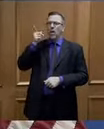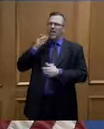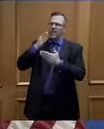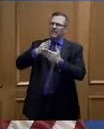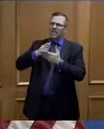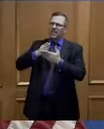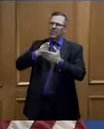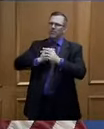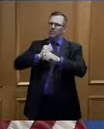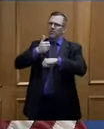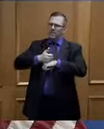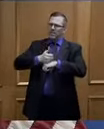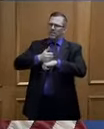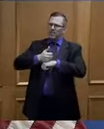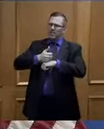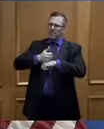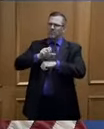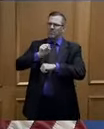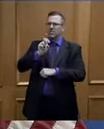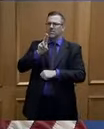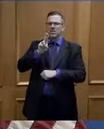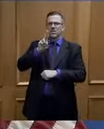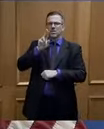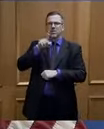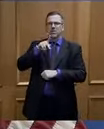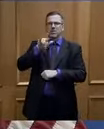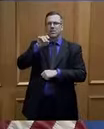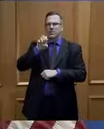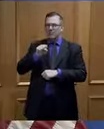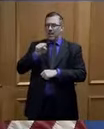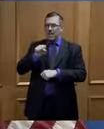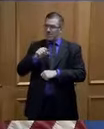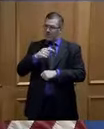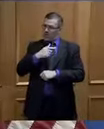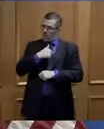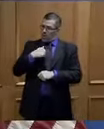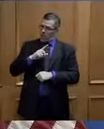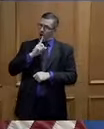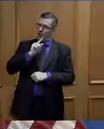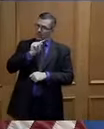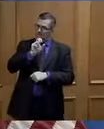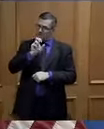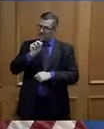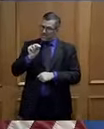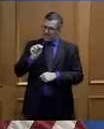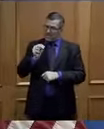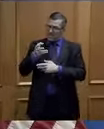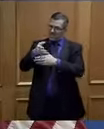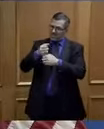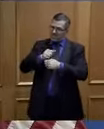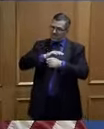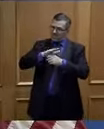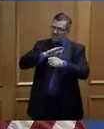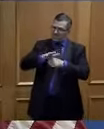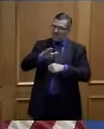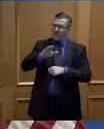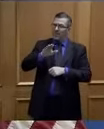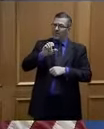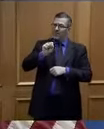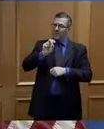as a state in receiving supplies as opposed to other states? And do you have an update on the count of ICU beds and